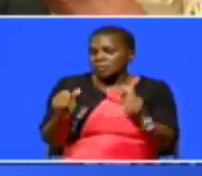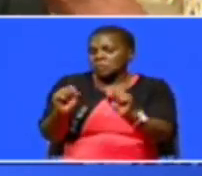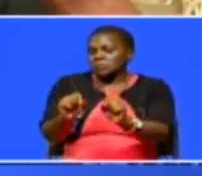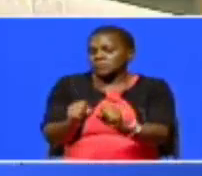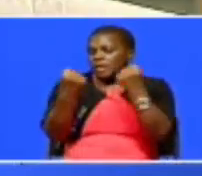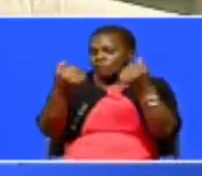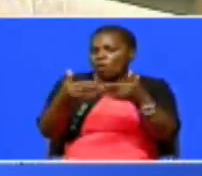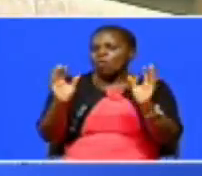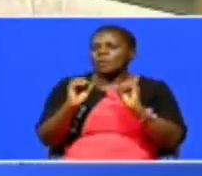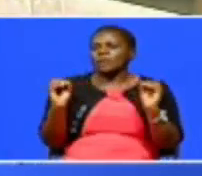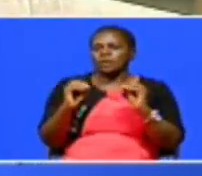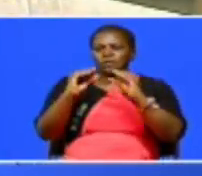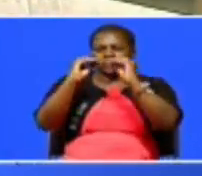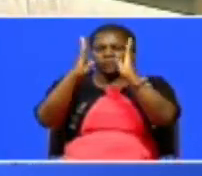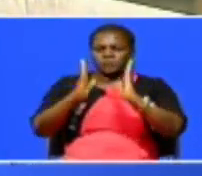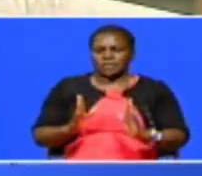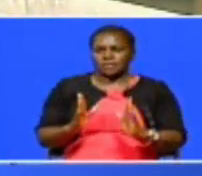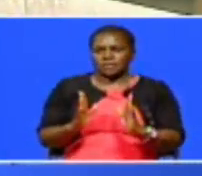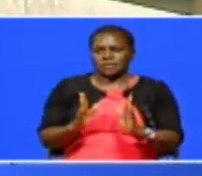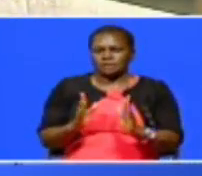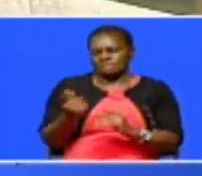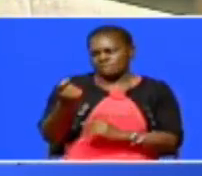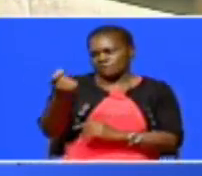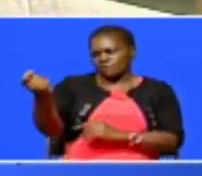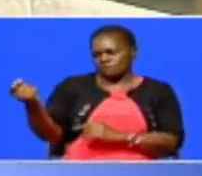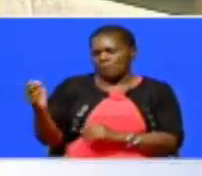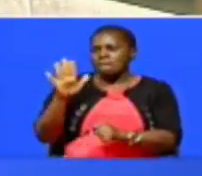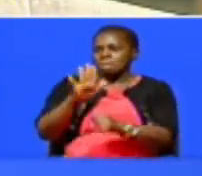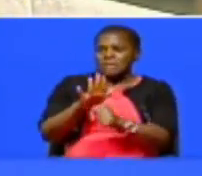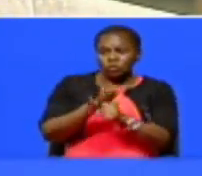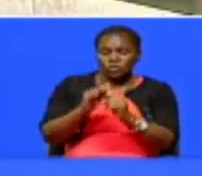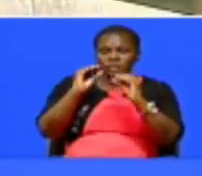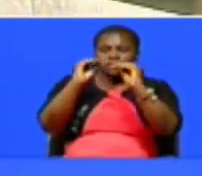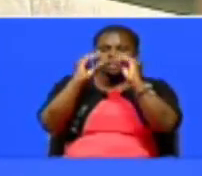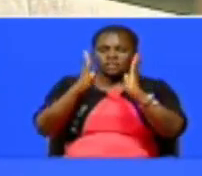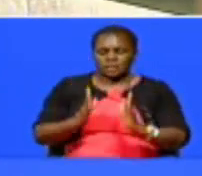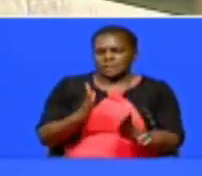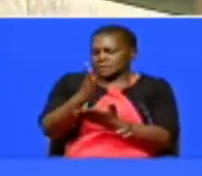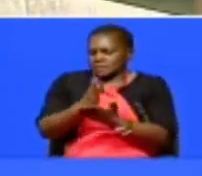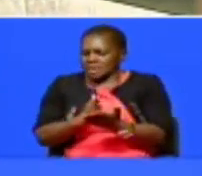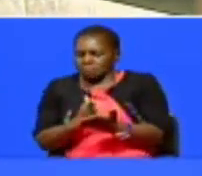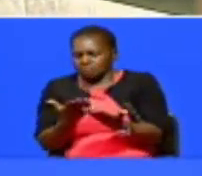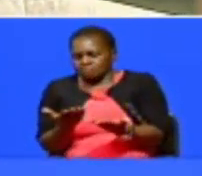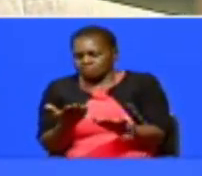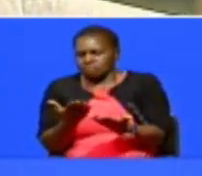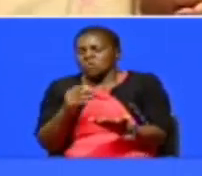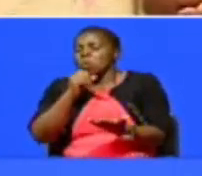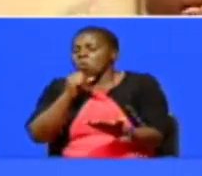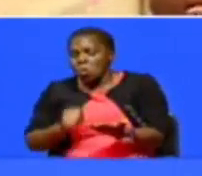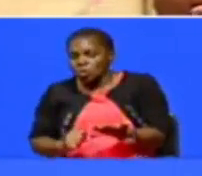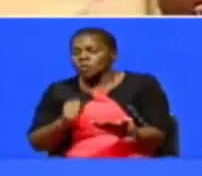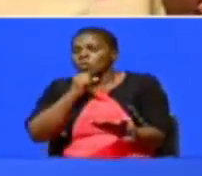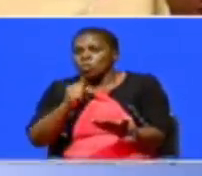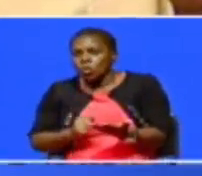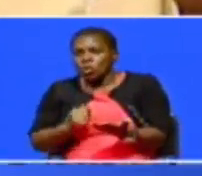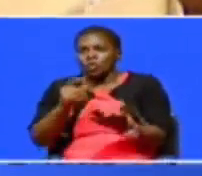open right now. The teachers we have so far are very few, and majority of these teachers, some of them are very old.